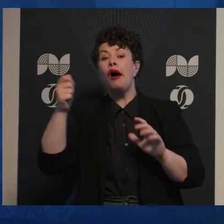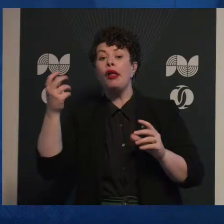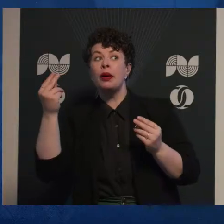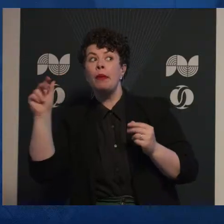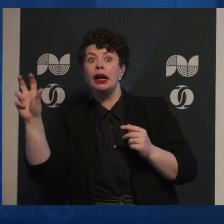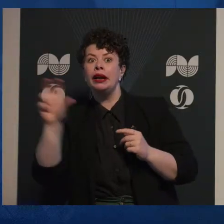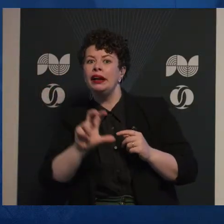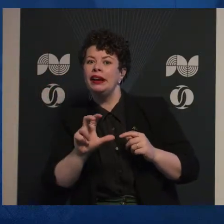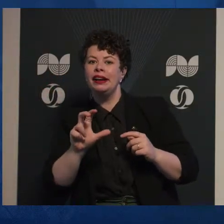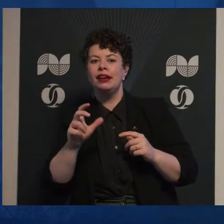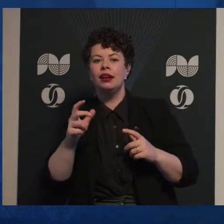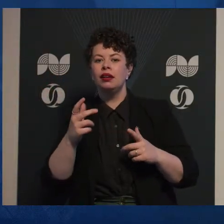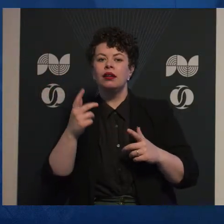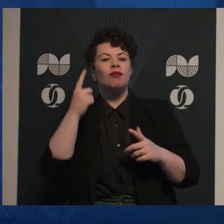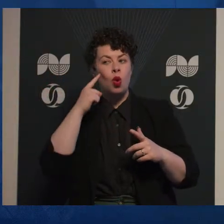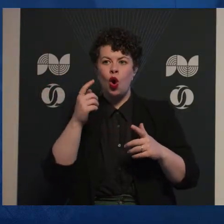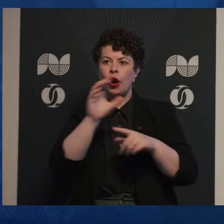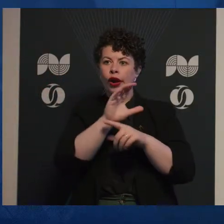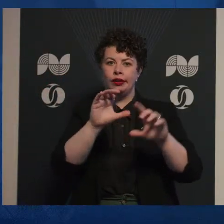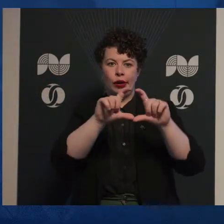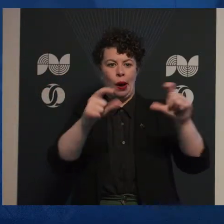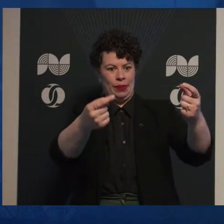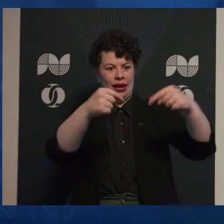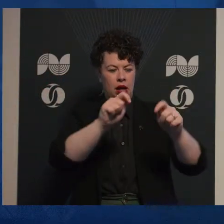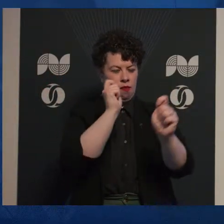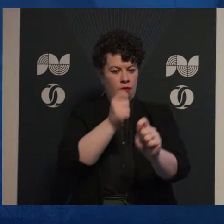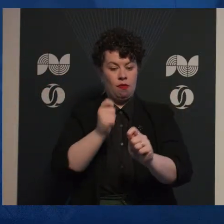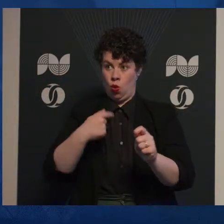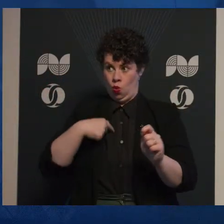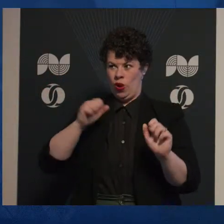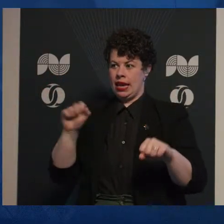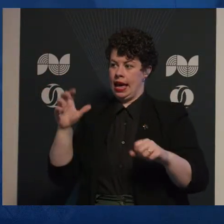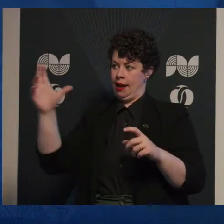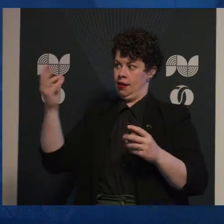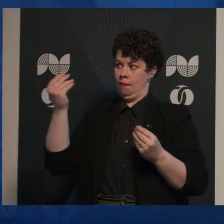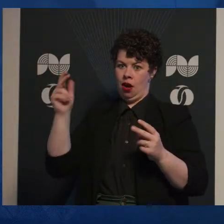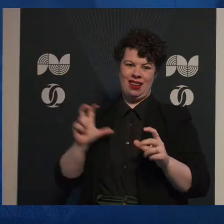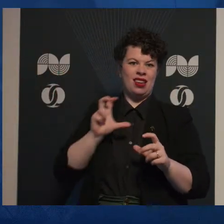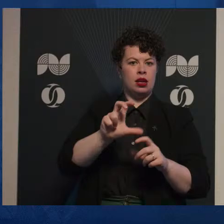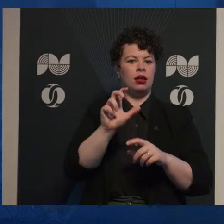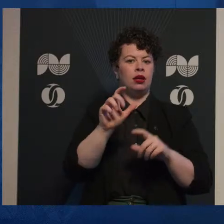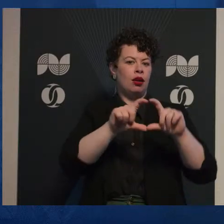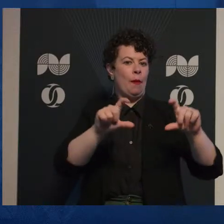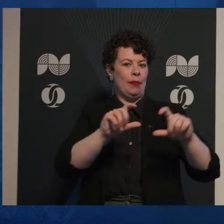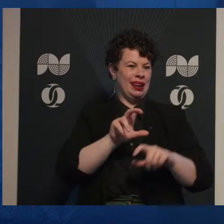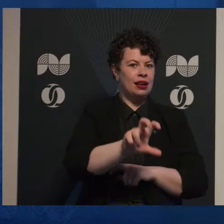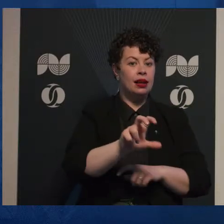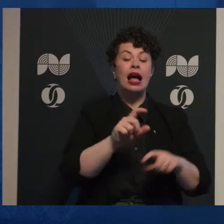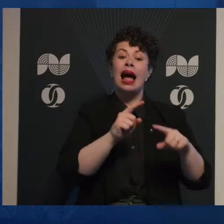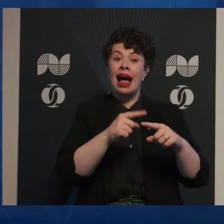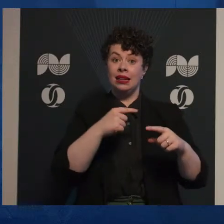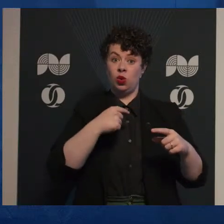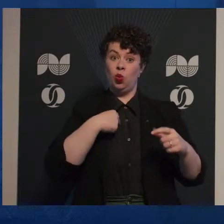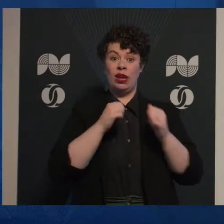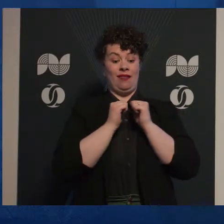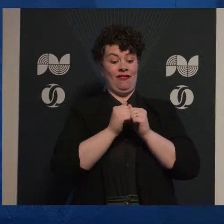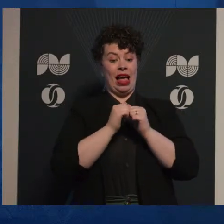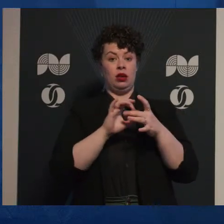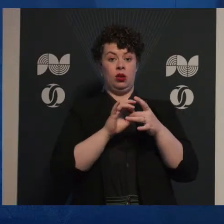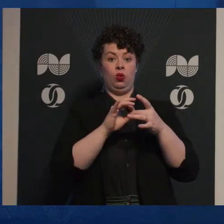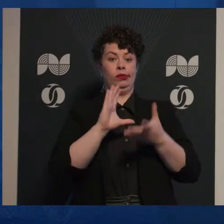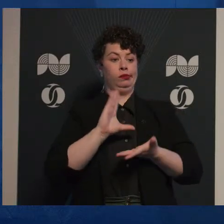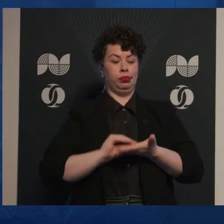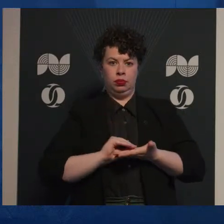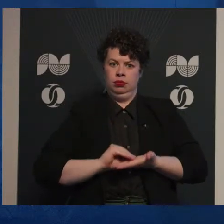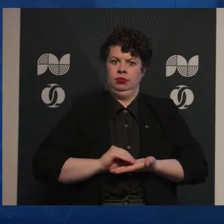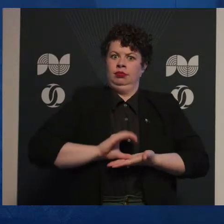for example. And they also make Moldova a reliable link in the regional value chain, and that's, again,